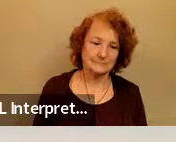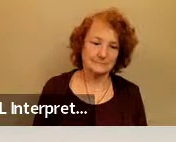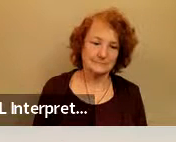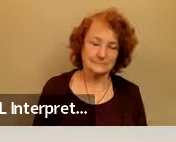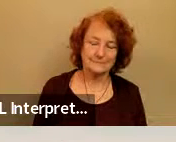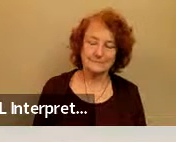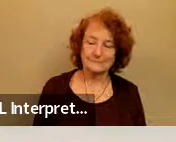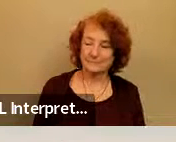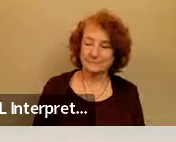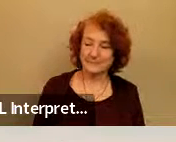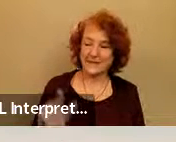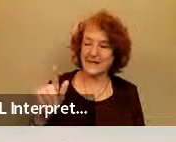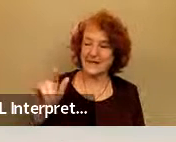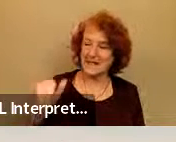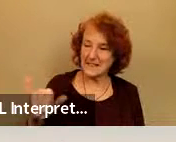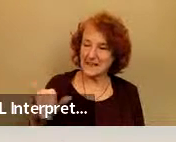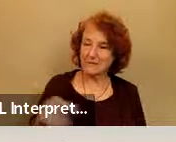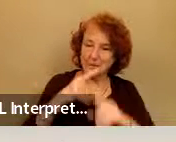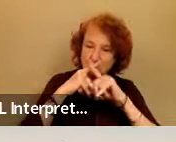Larry, you're on mute.